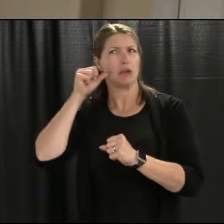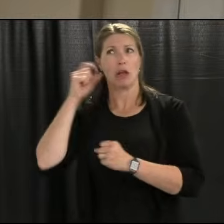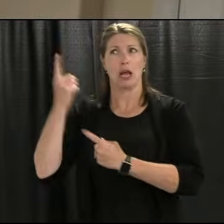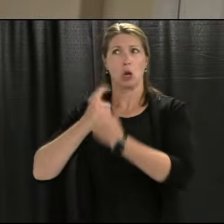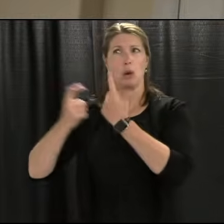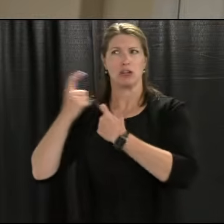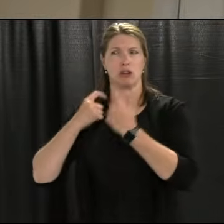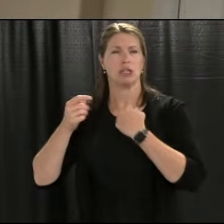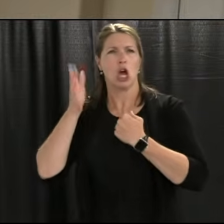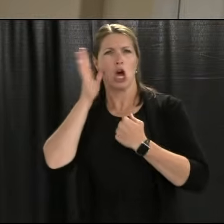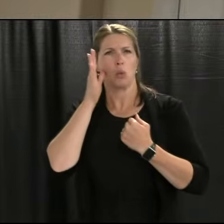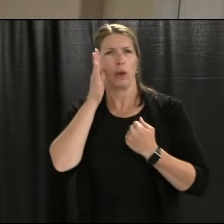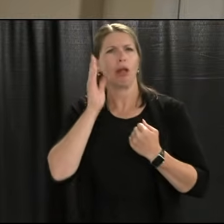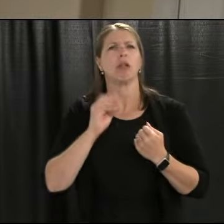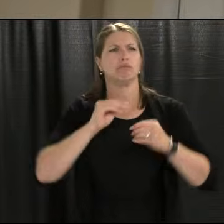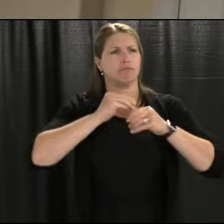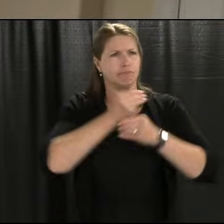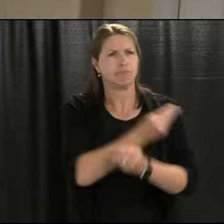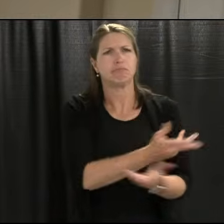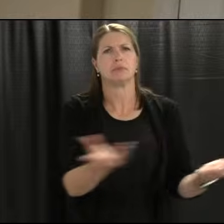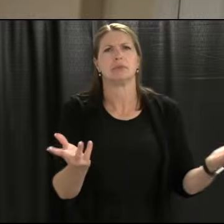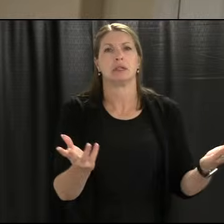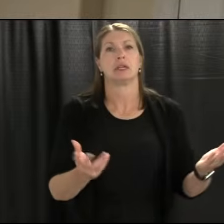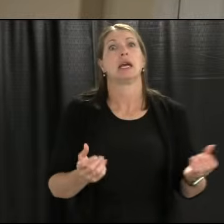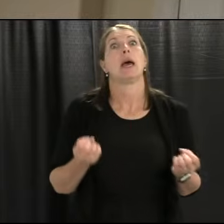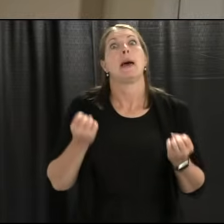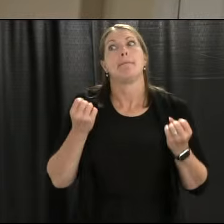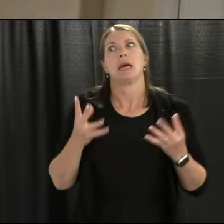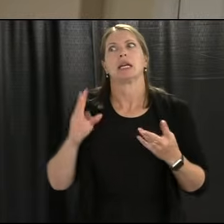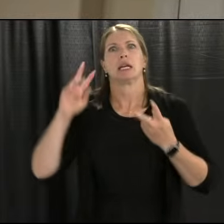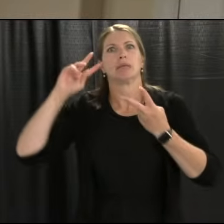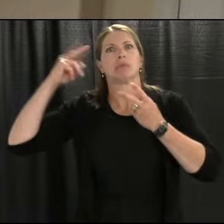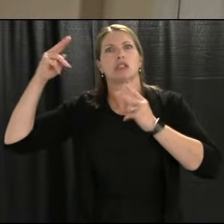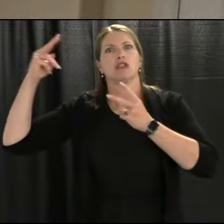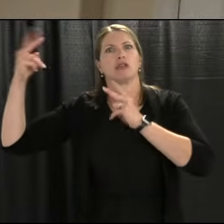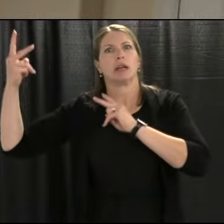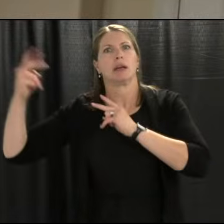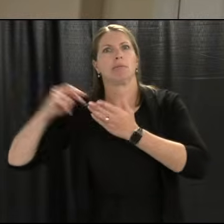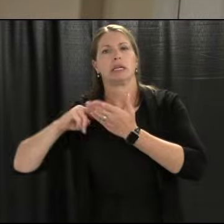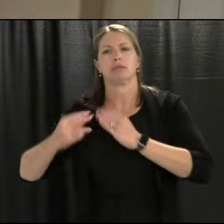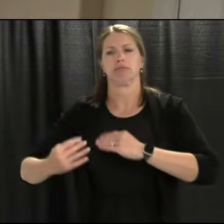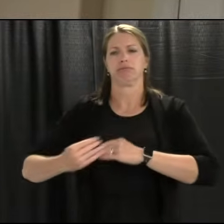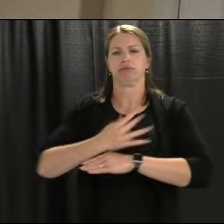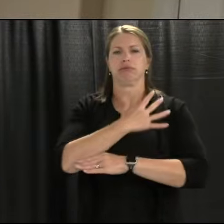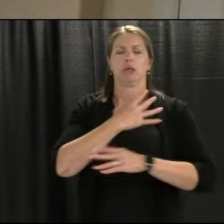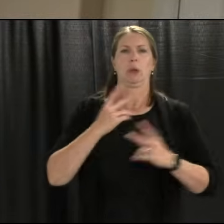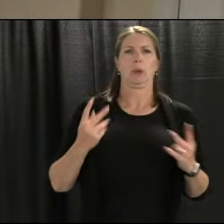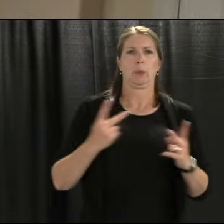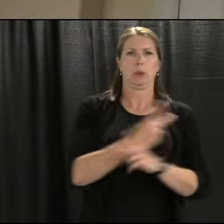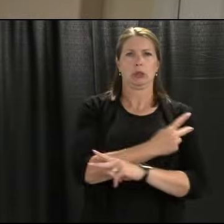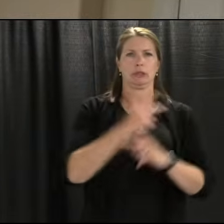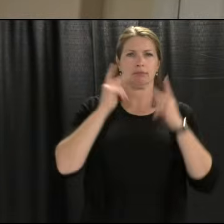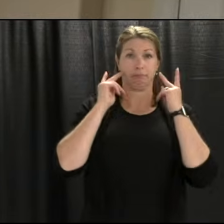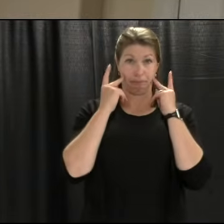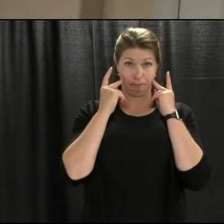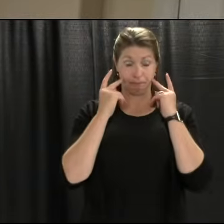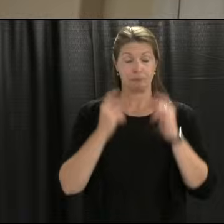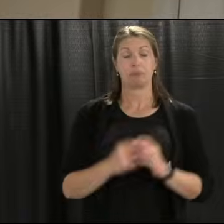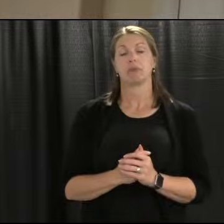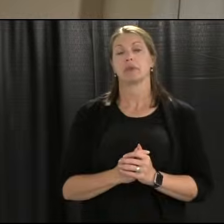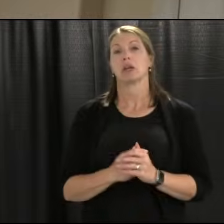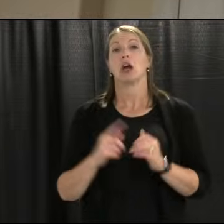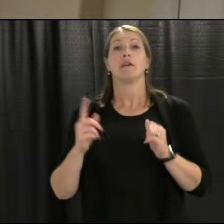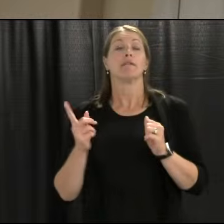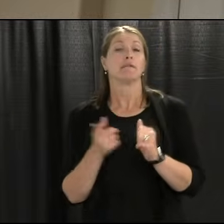briefly. A lot of misinformation that is adding to the anxiety, as I've said a number of times. I want to start with